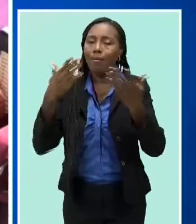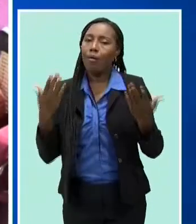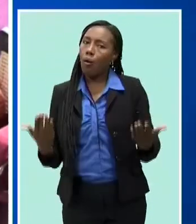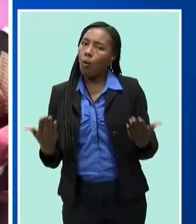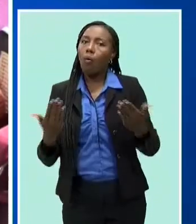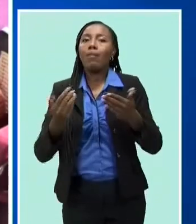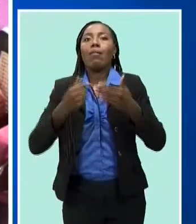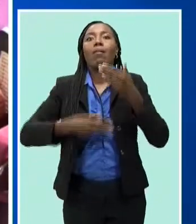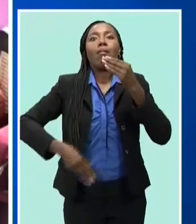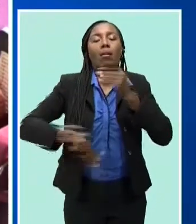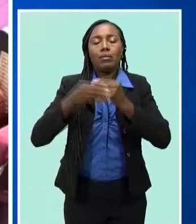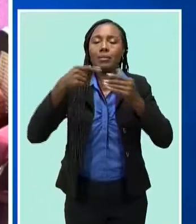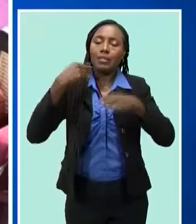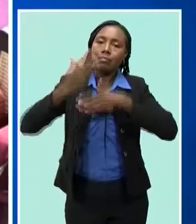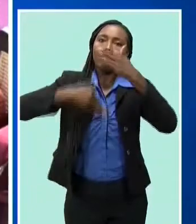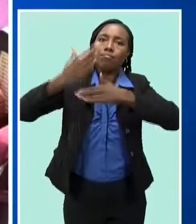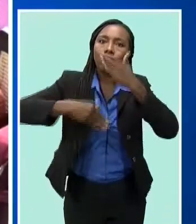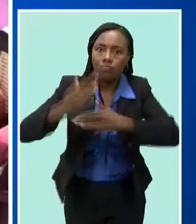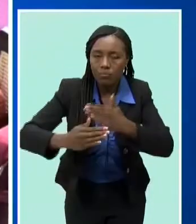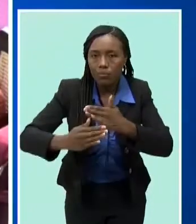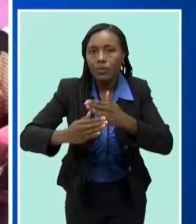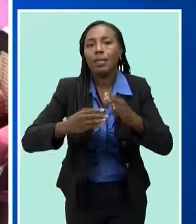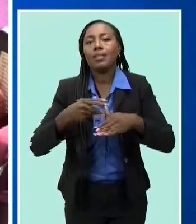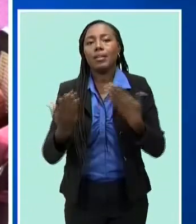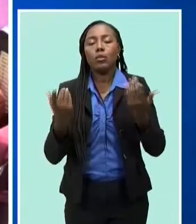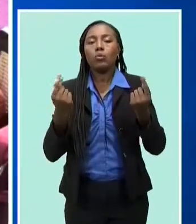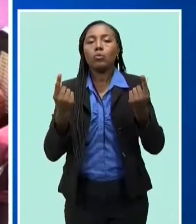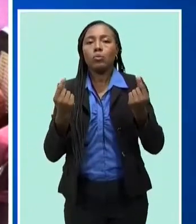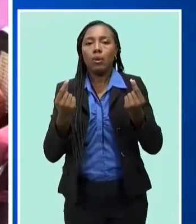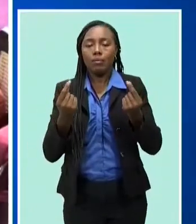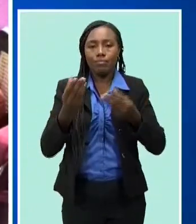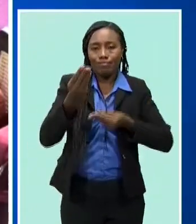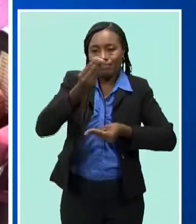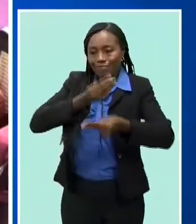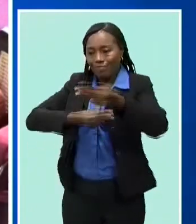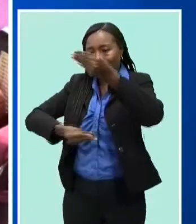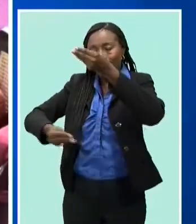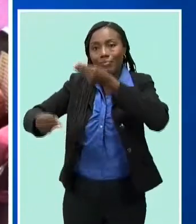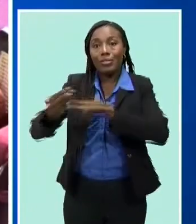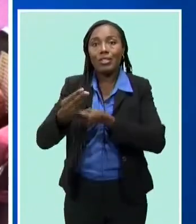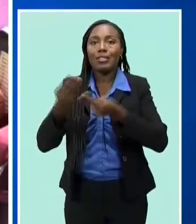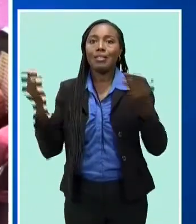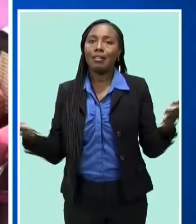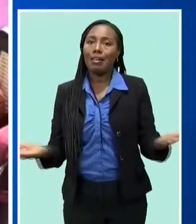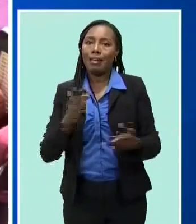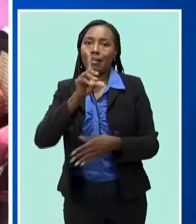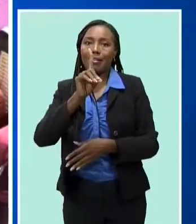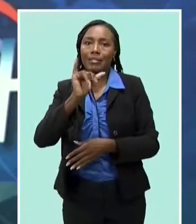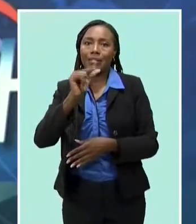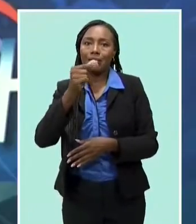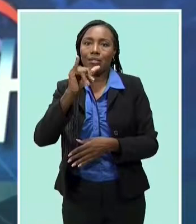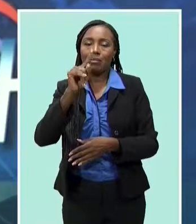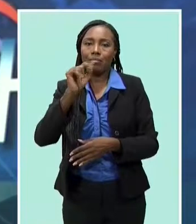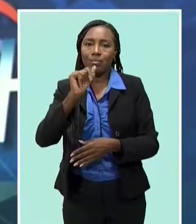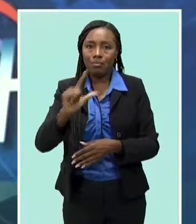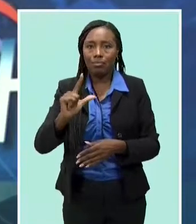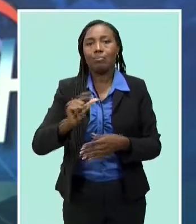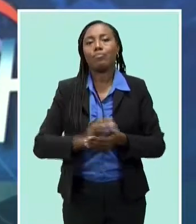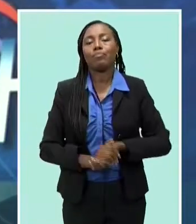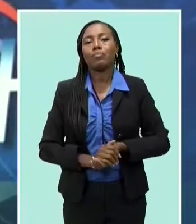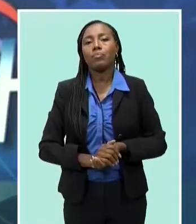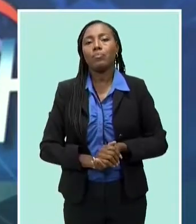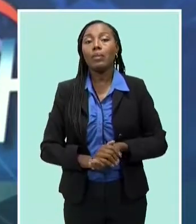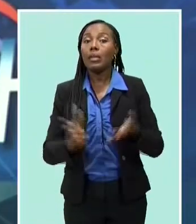need to accelerate towards in order to facilitate the transformation that we're seeking to bring on a digital level. And we're hearing